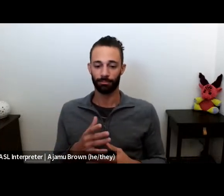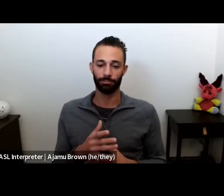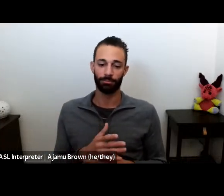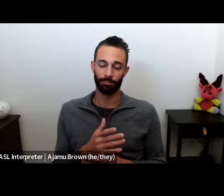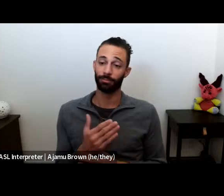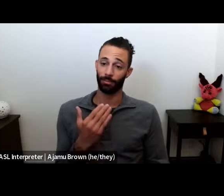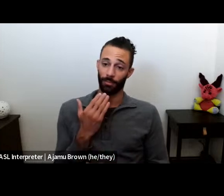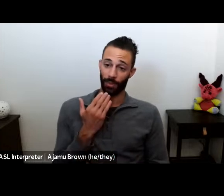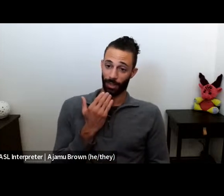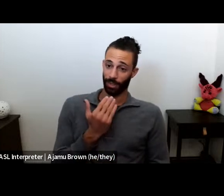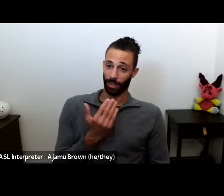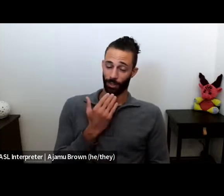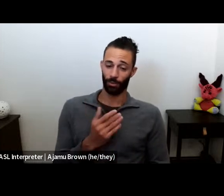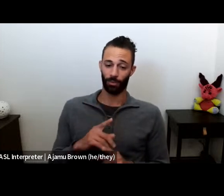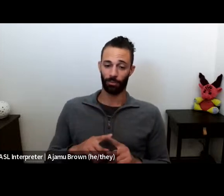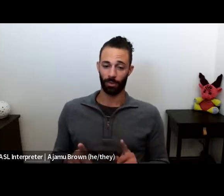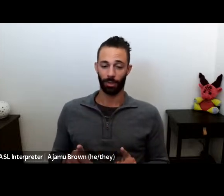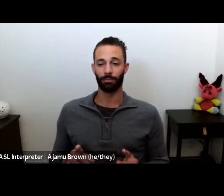I'm just gonna take a minute.